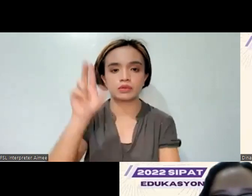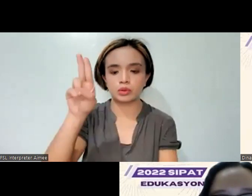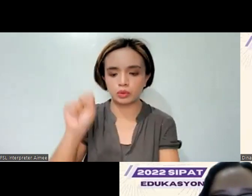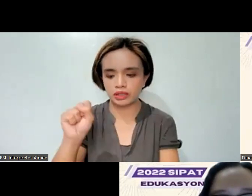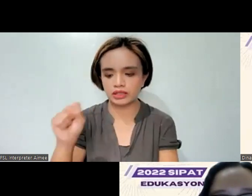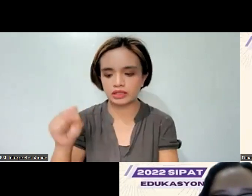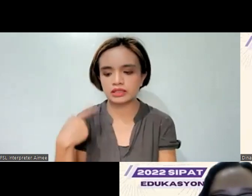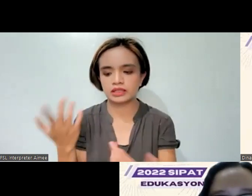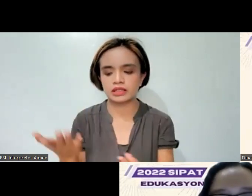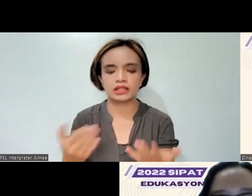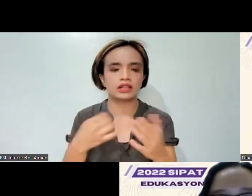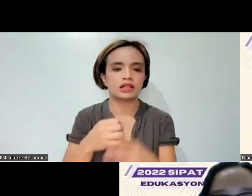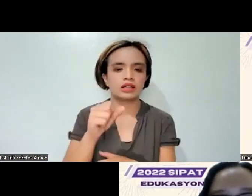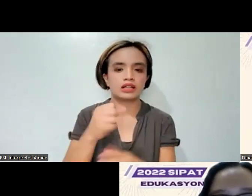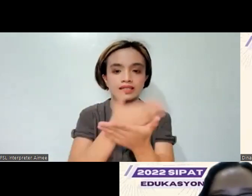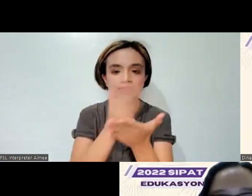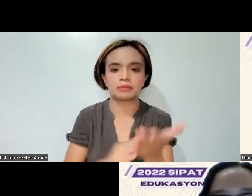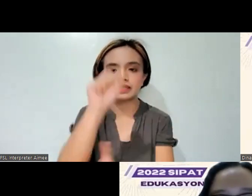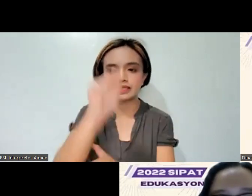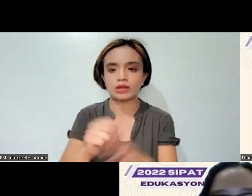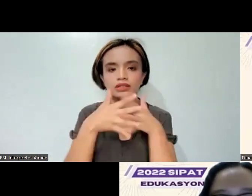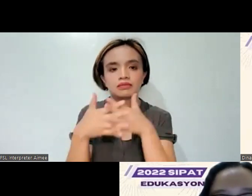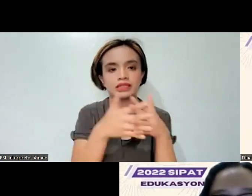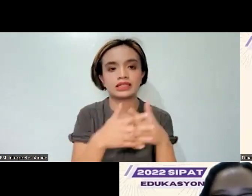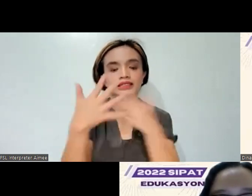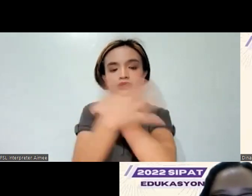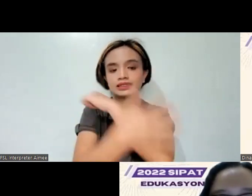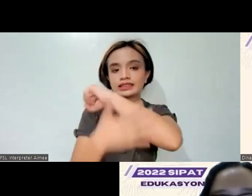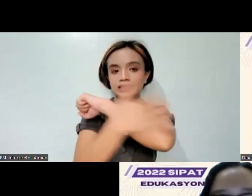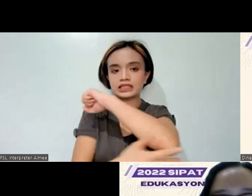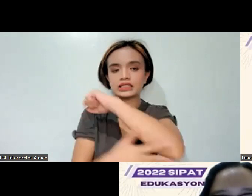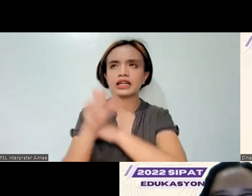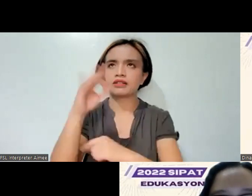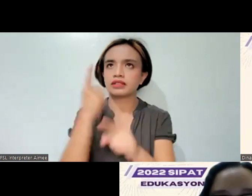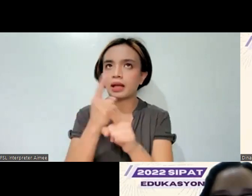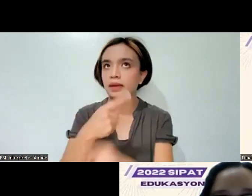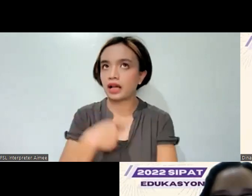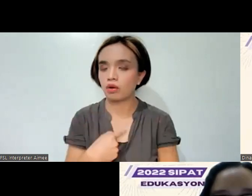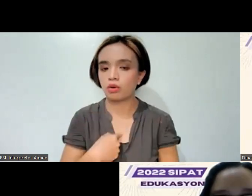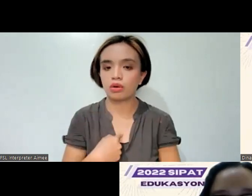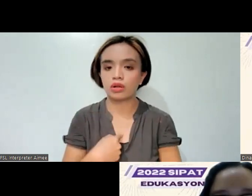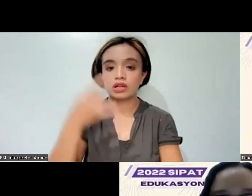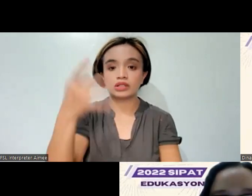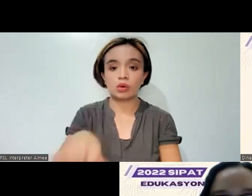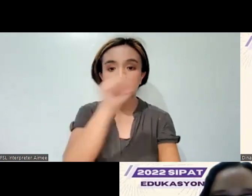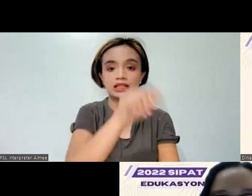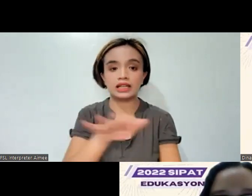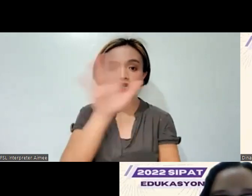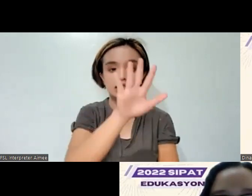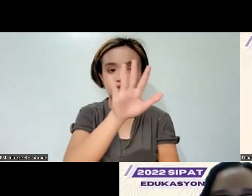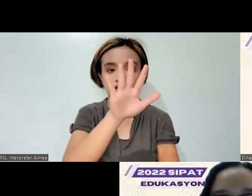and some South American countries. If I'm not mistaken, the only Asian country lang yata